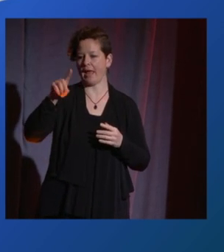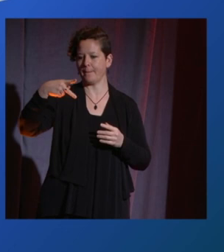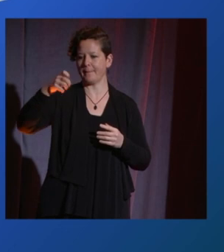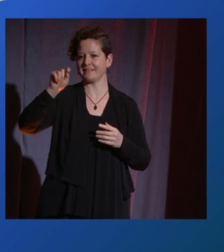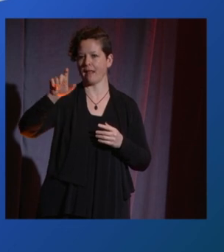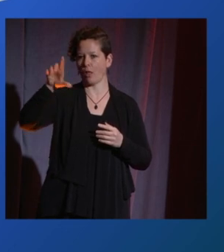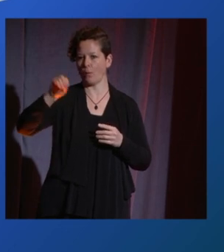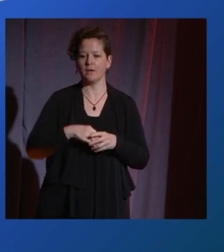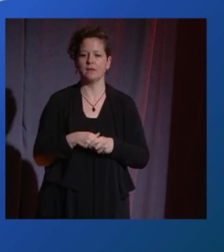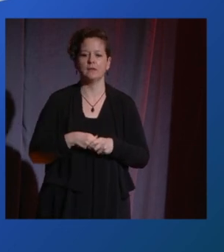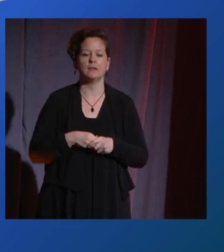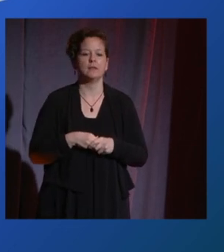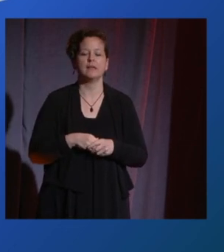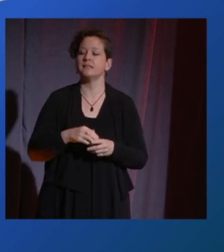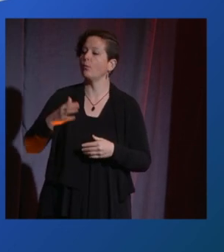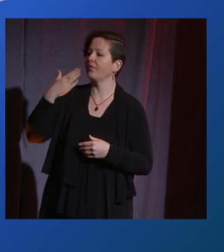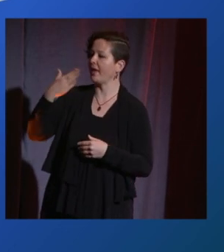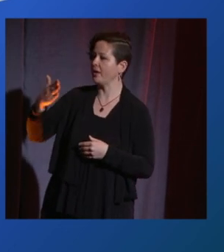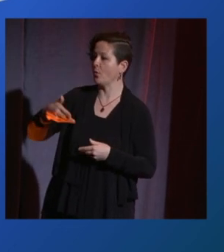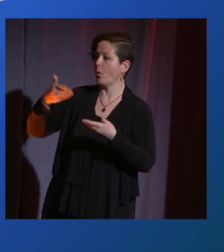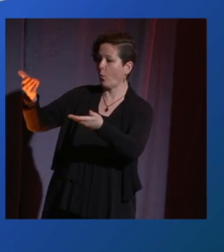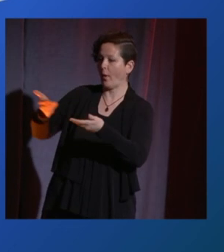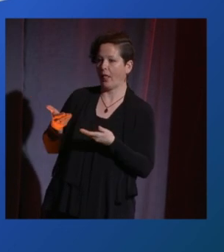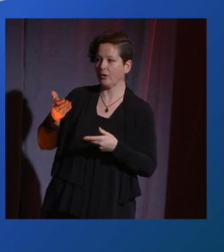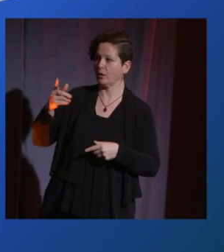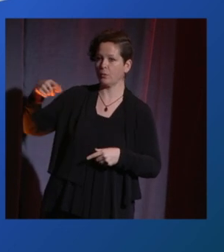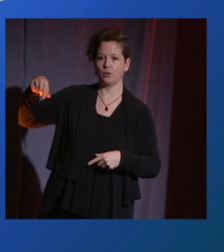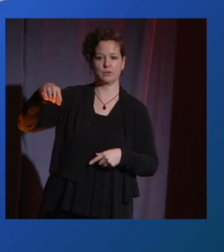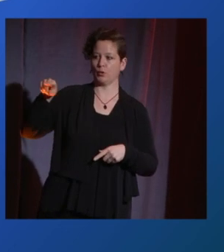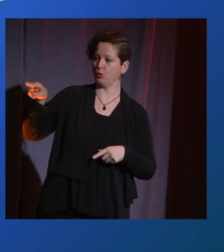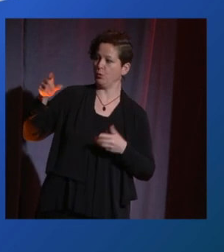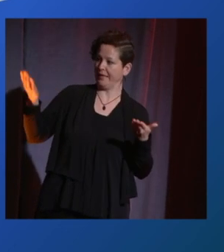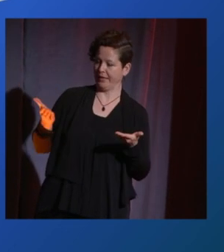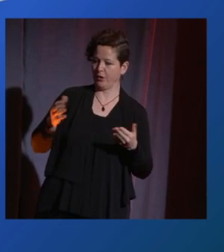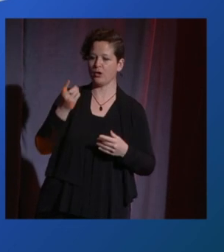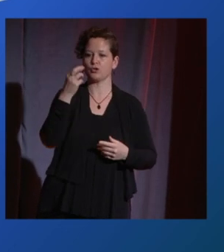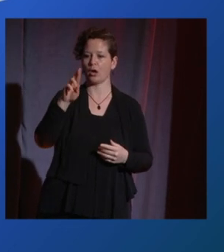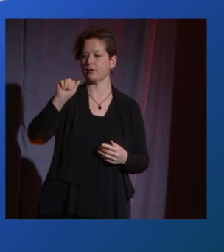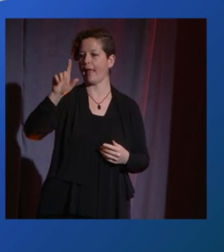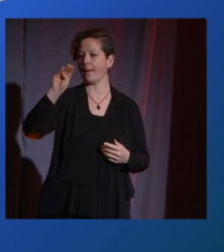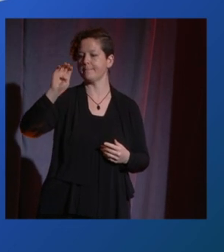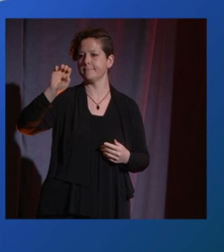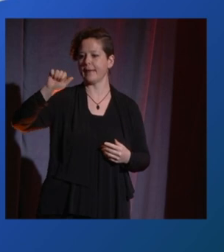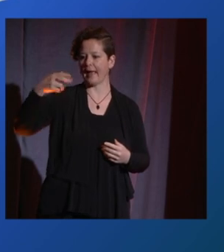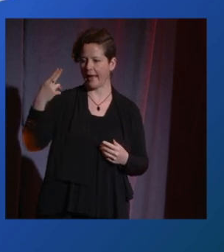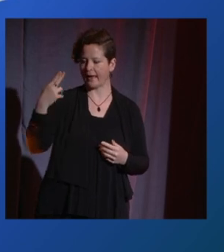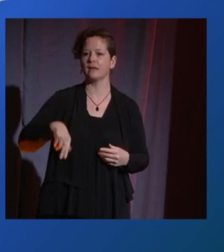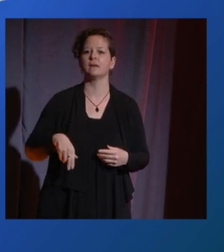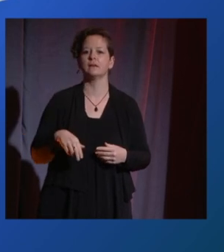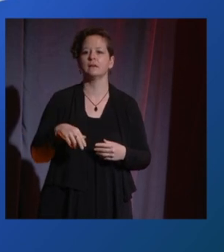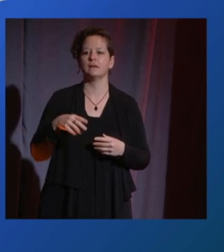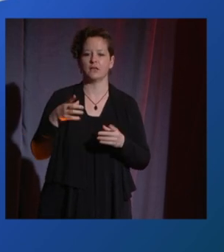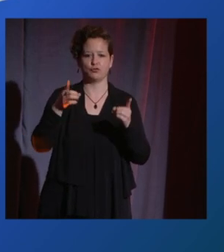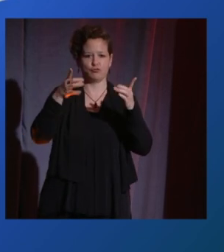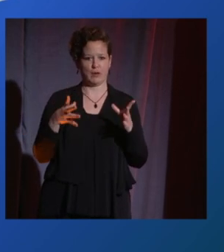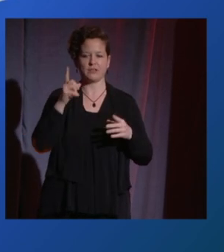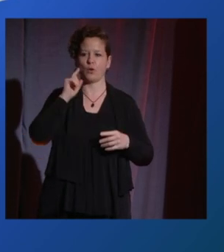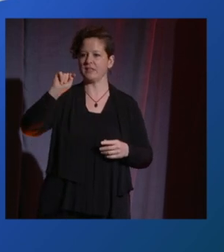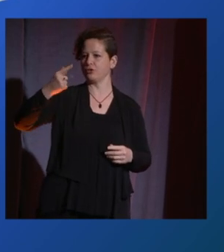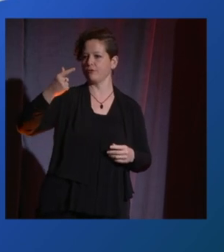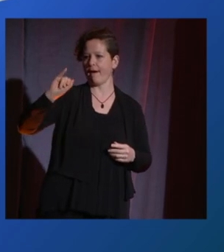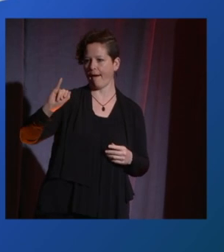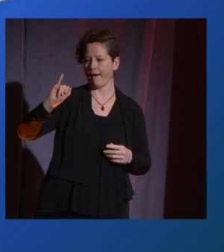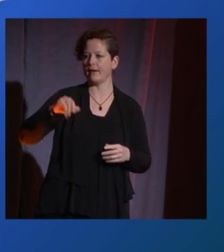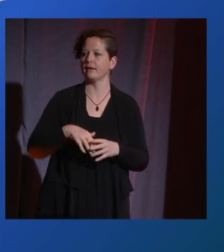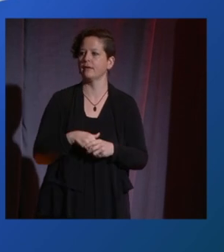uh welcome you again uh it's so wonderful to have you here Dr Al as the inaugural director of the T tlor geospatial Institute